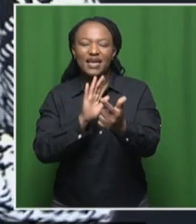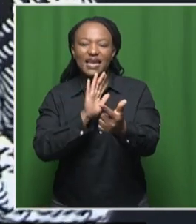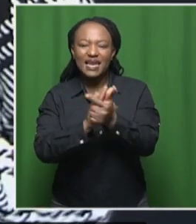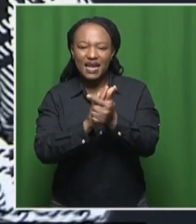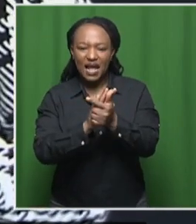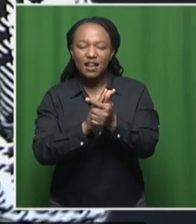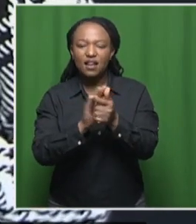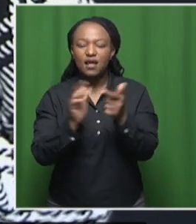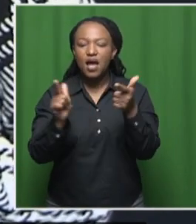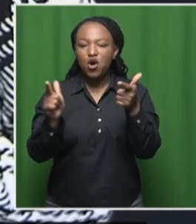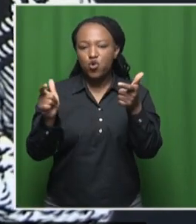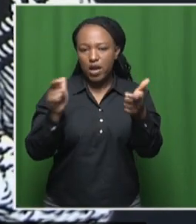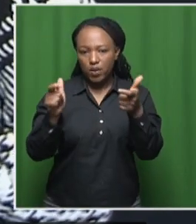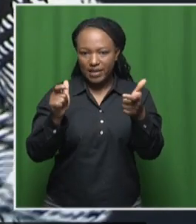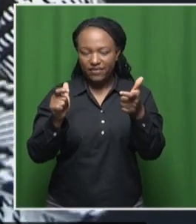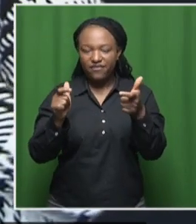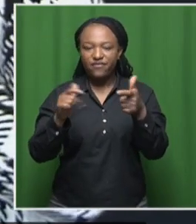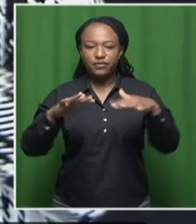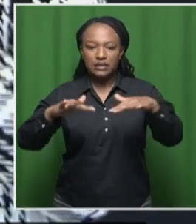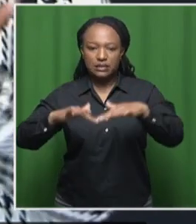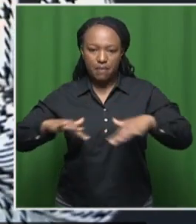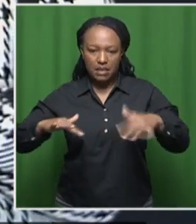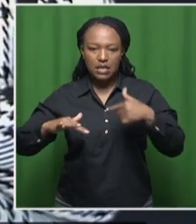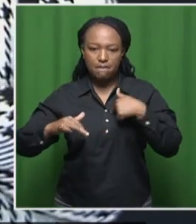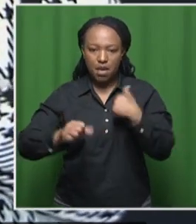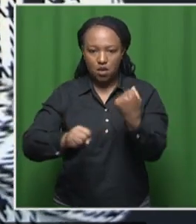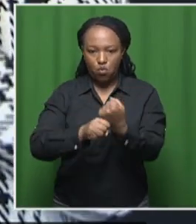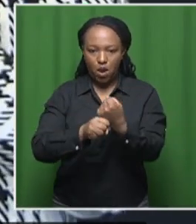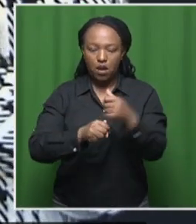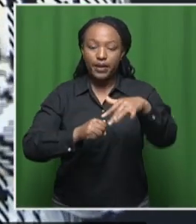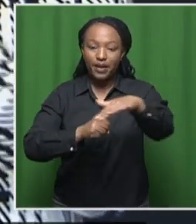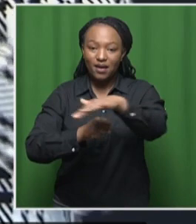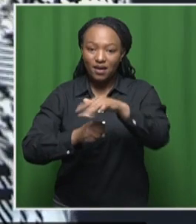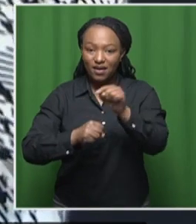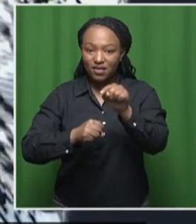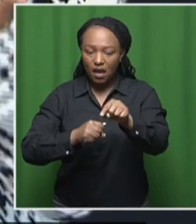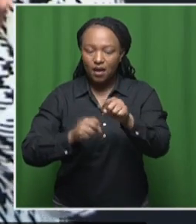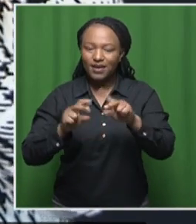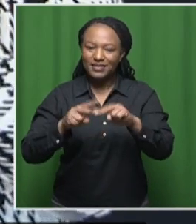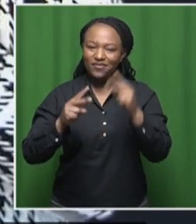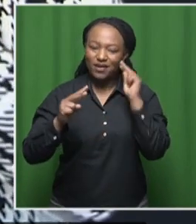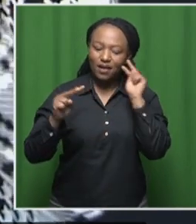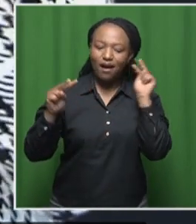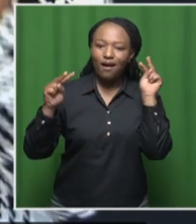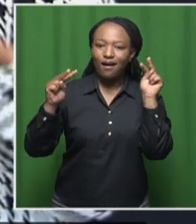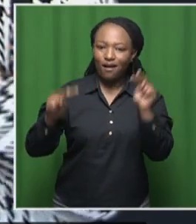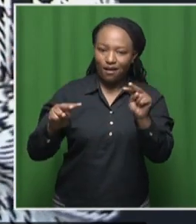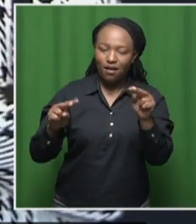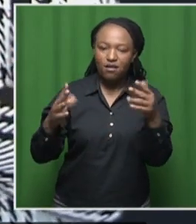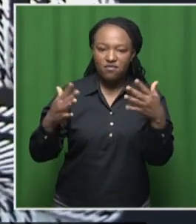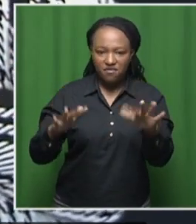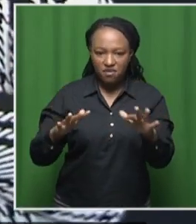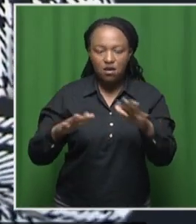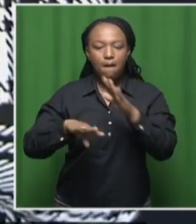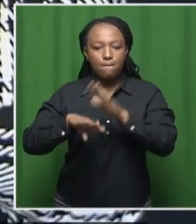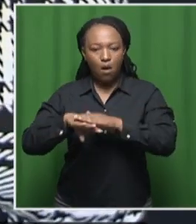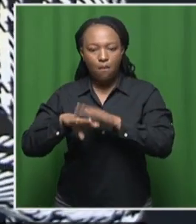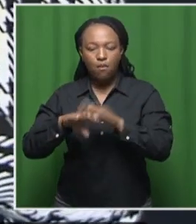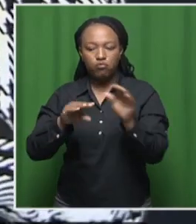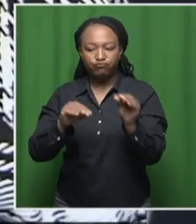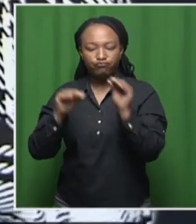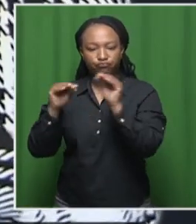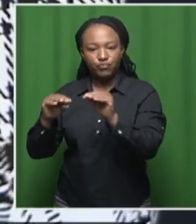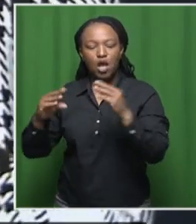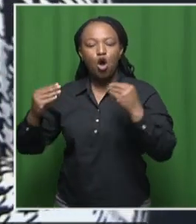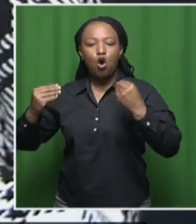a technical regulations expert. So you have a different view. And then I got an opportunity to even grow further in the